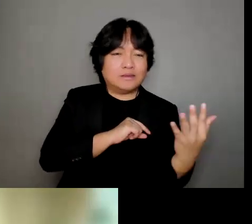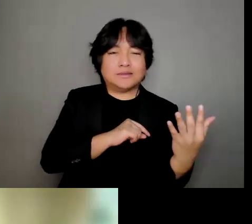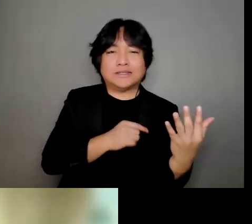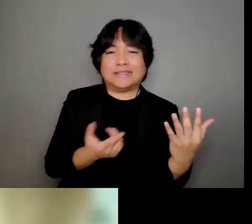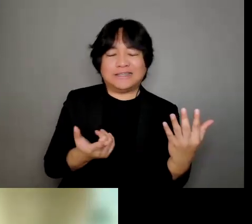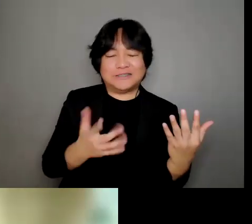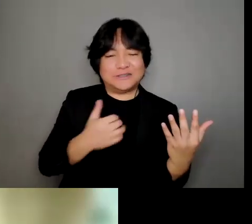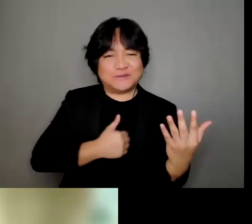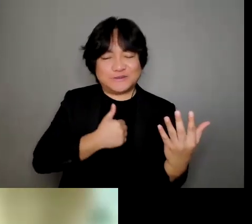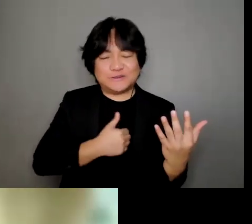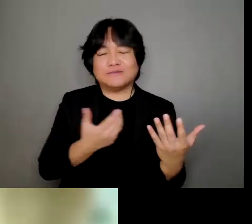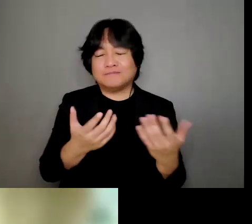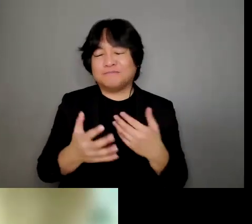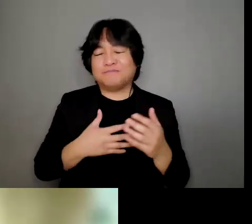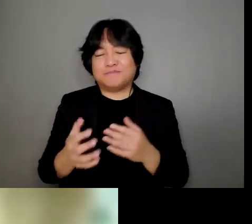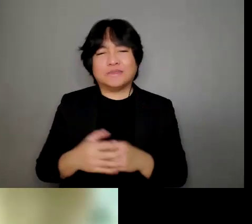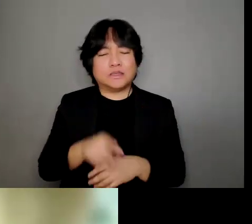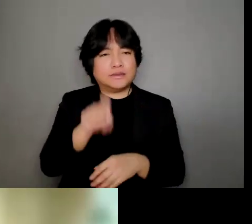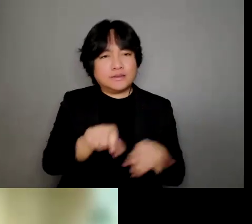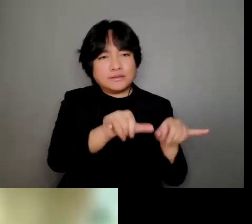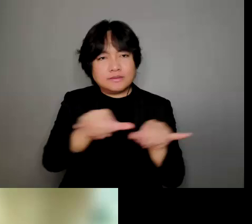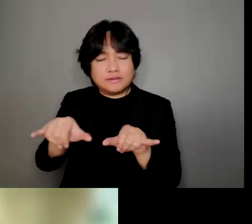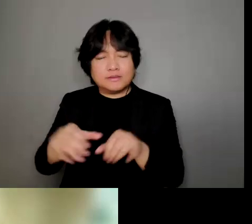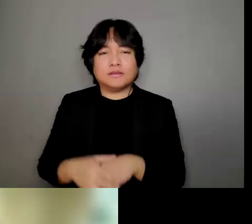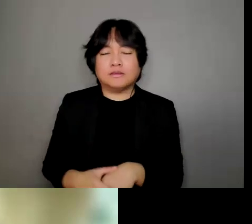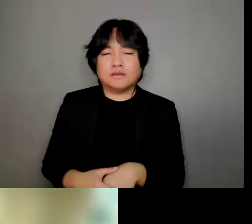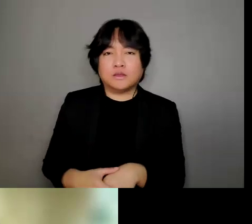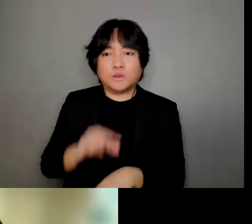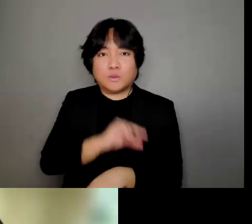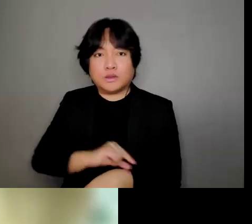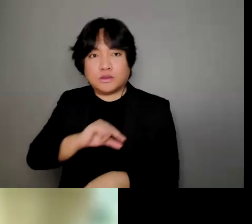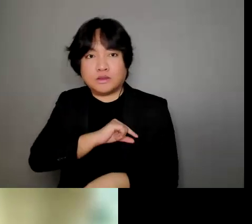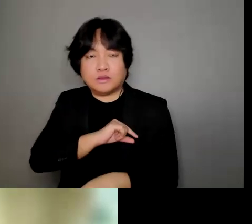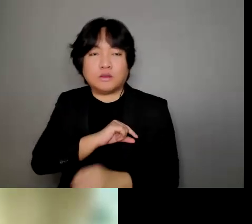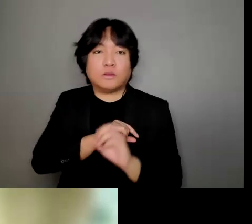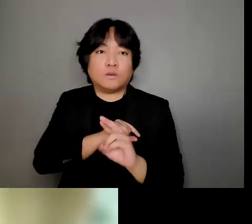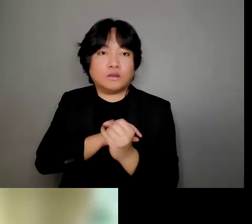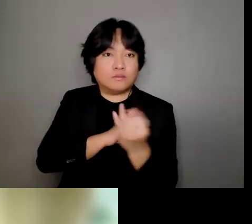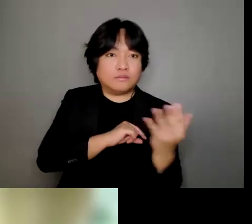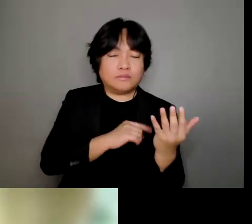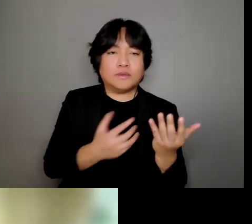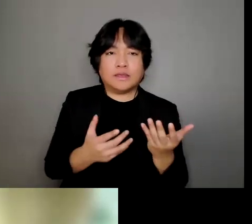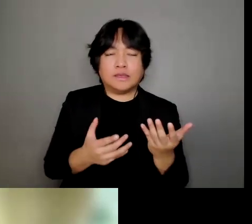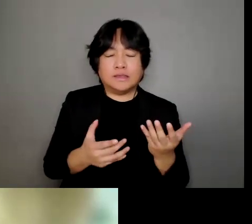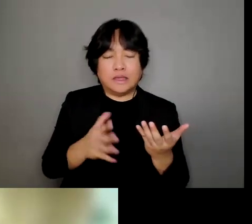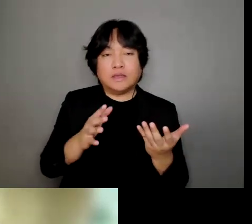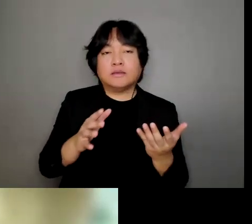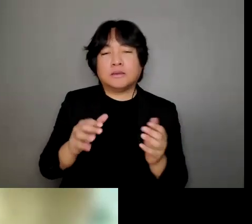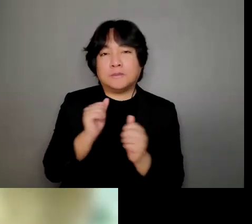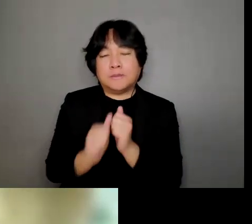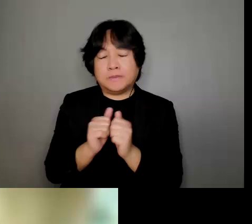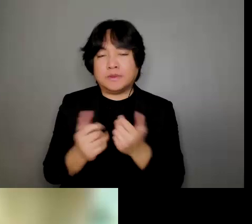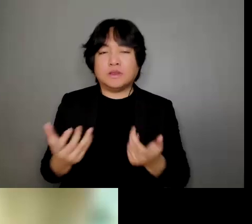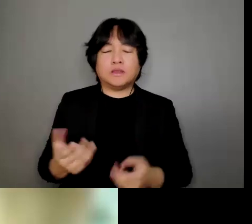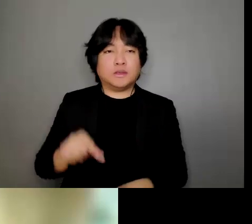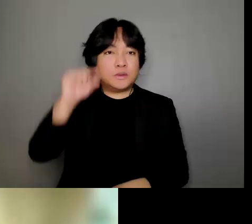another. In other words, how do we ask people about their sexual orientation and gender identity? Very important